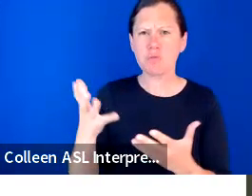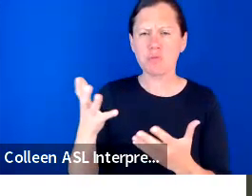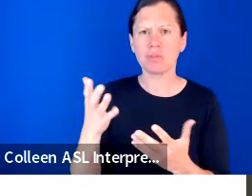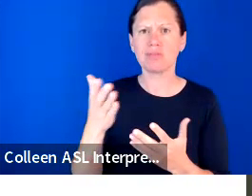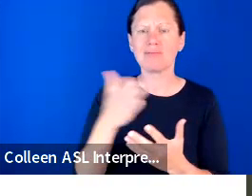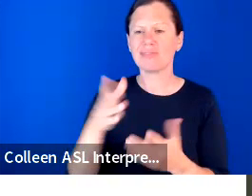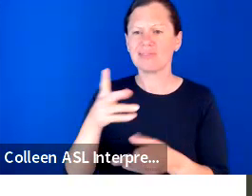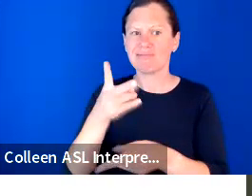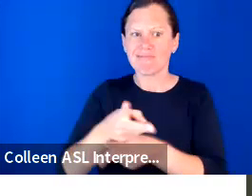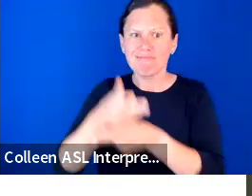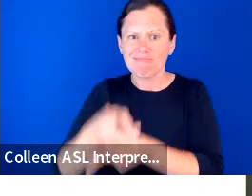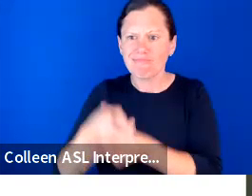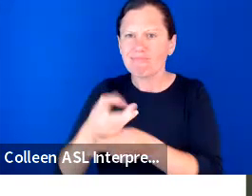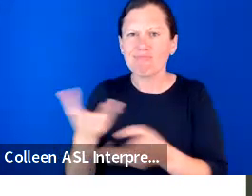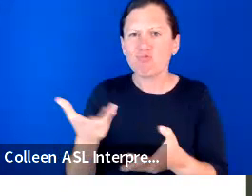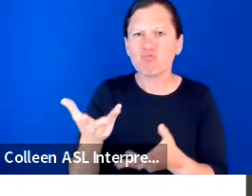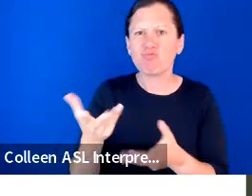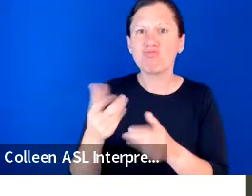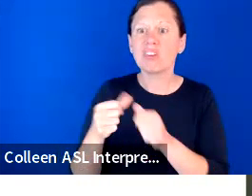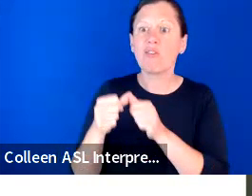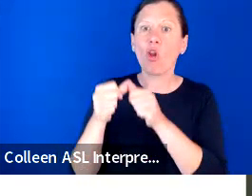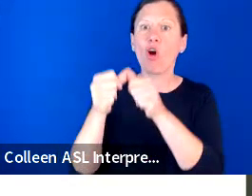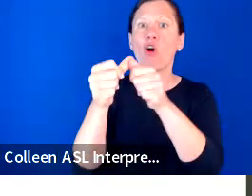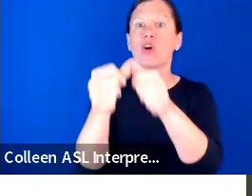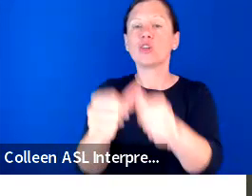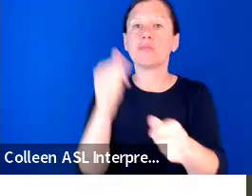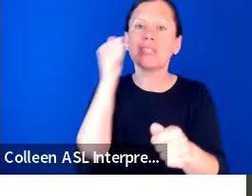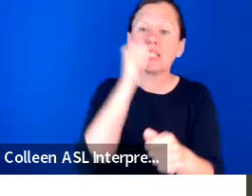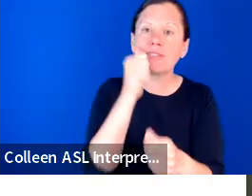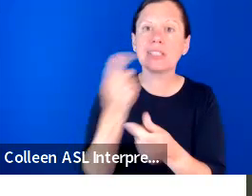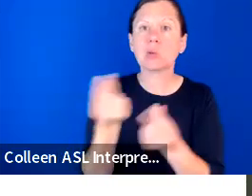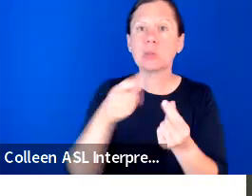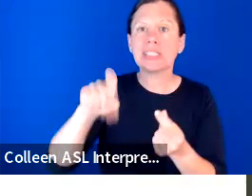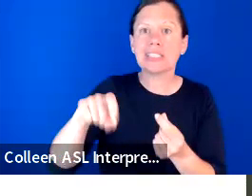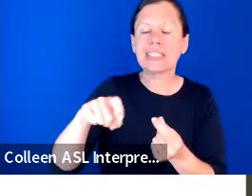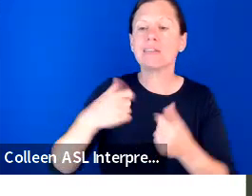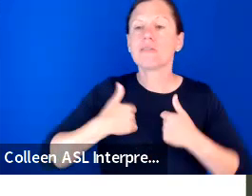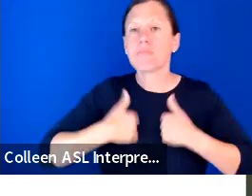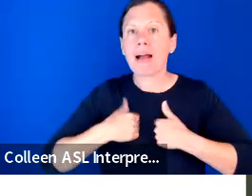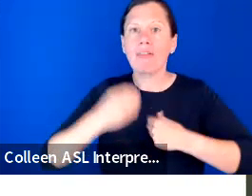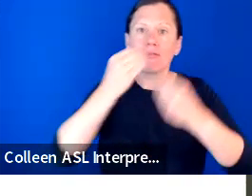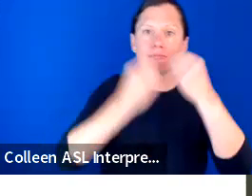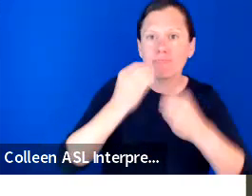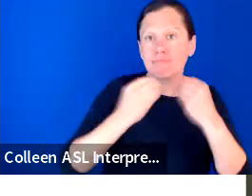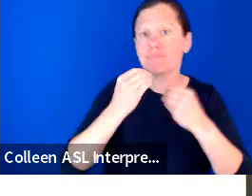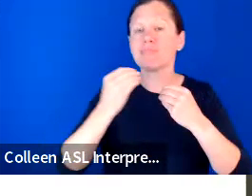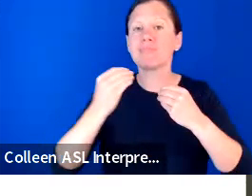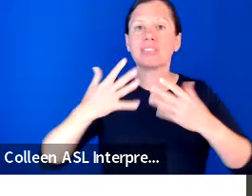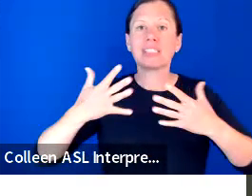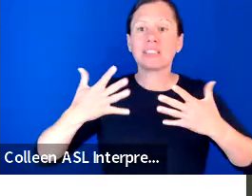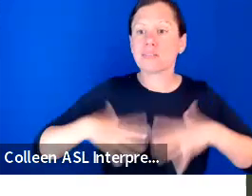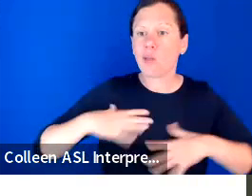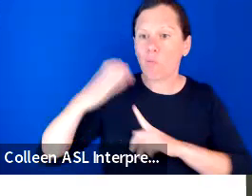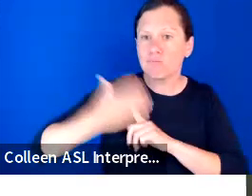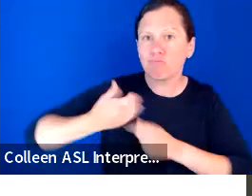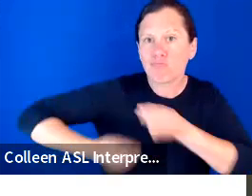Long-term care is help with activities of daily living like bathing, eating, dressing, preparing meals,